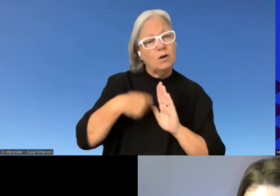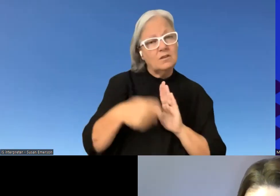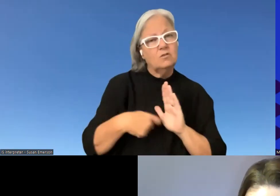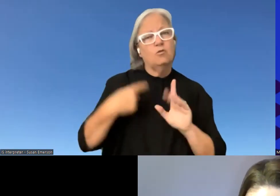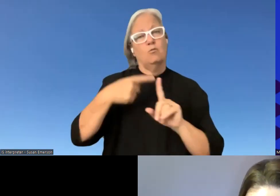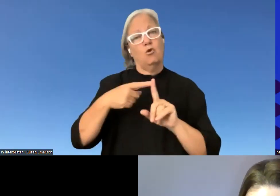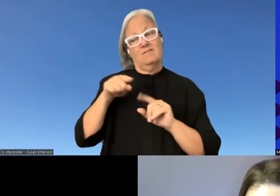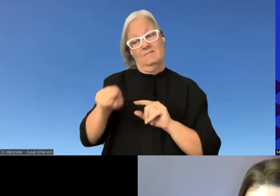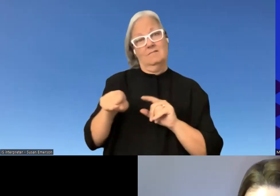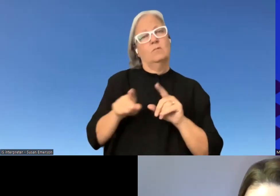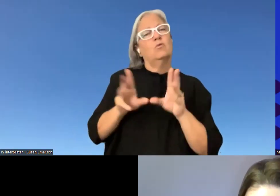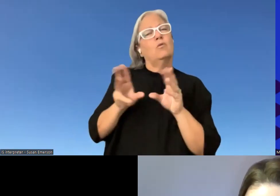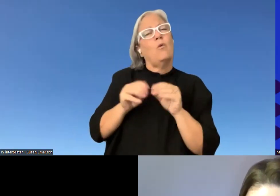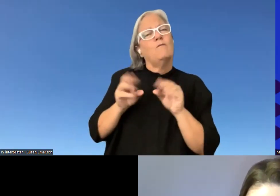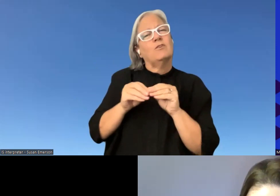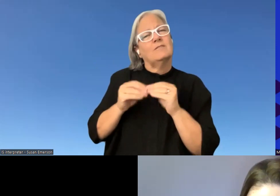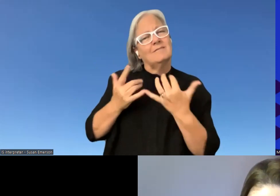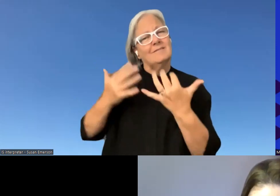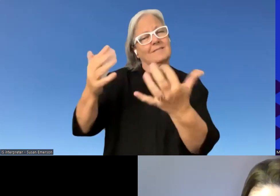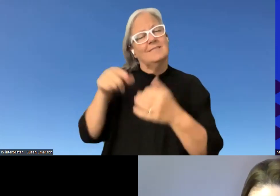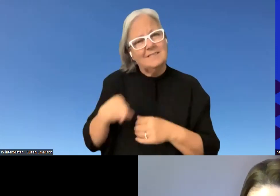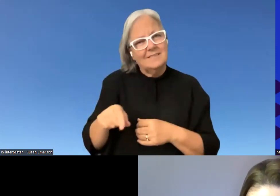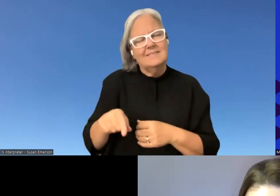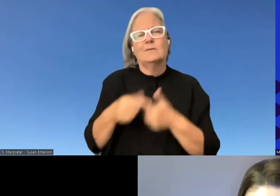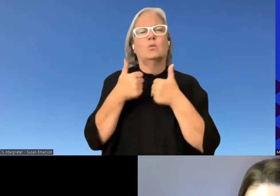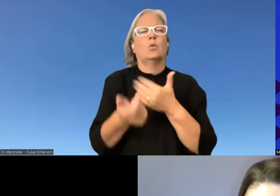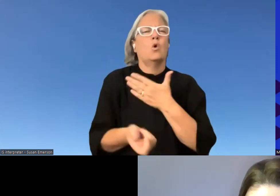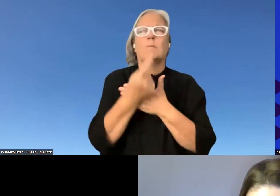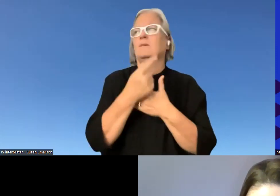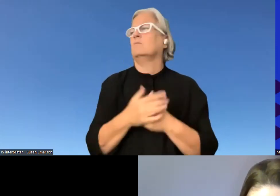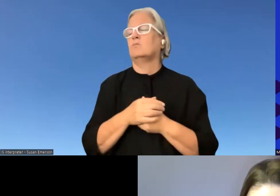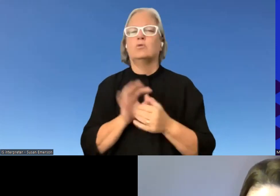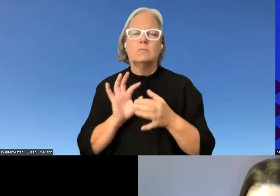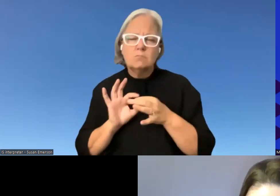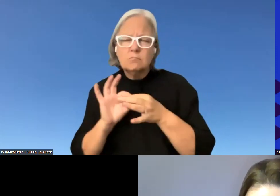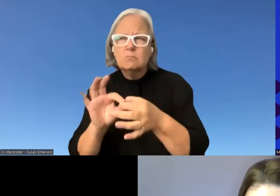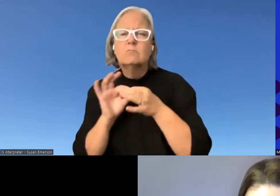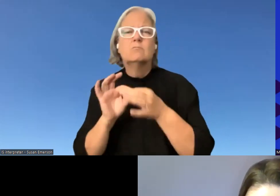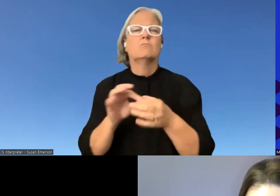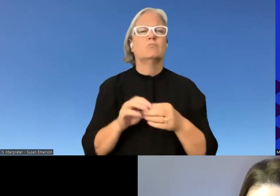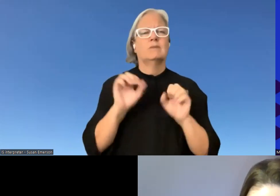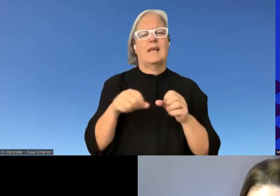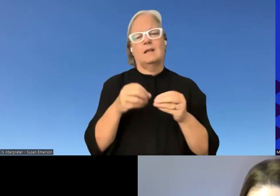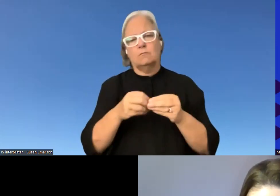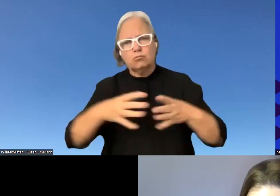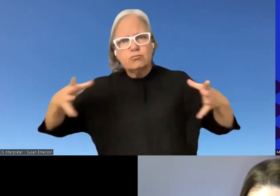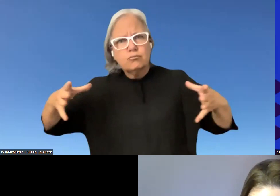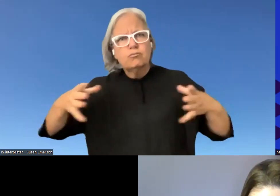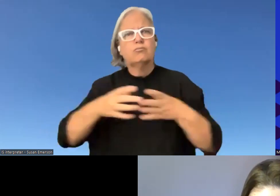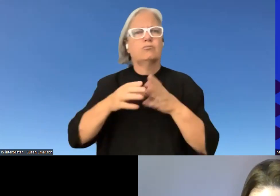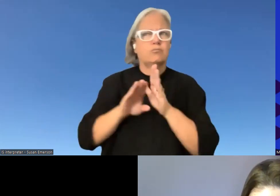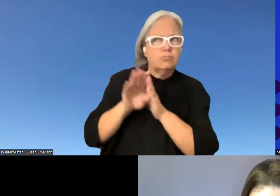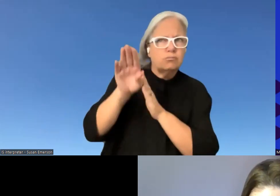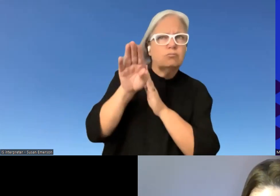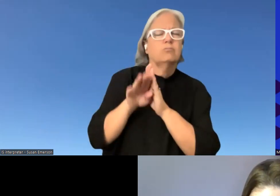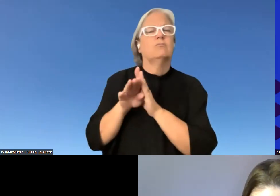many opportunities to engage, collaborate, scale up and innovate and network and so on. Now that's very much